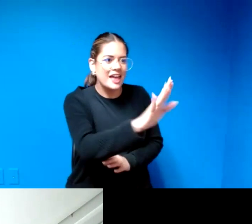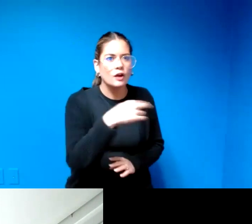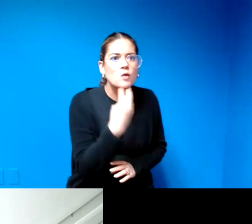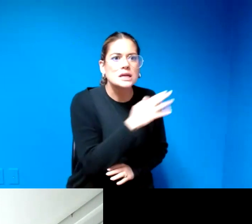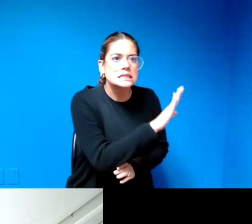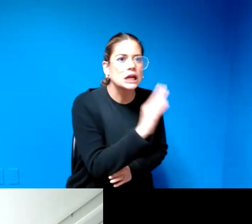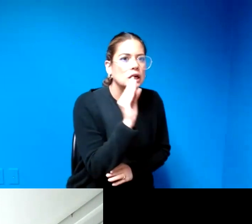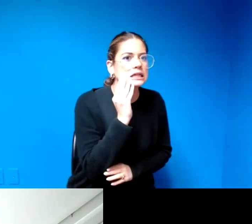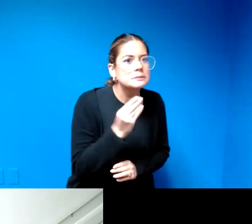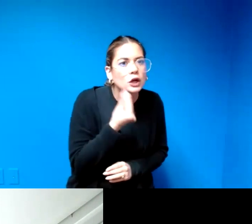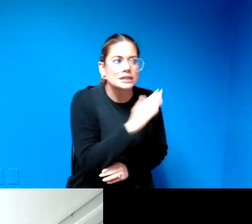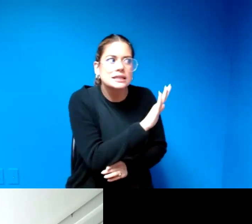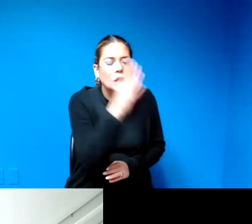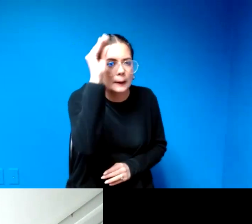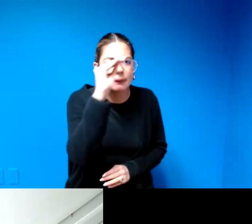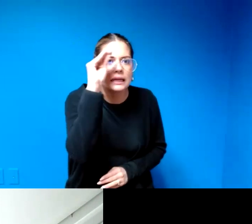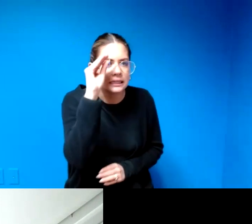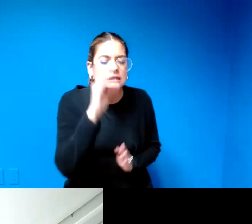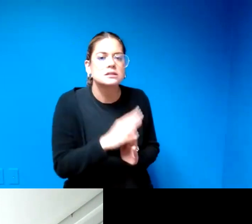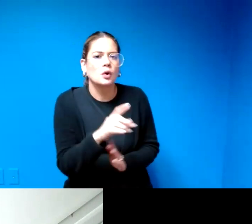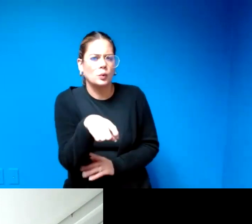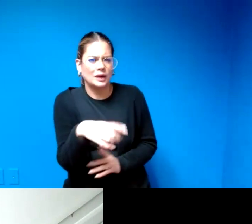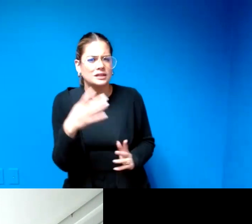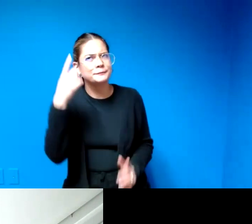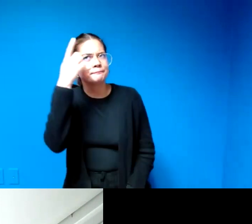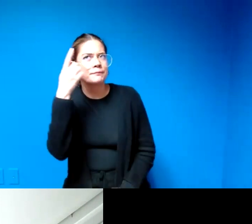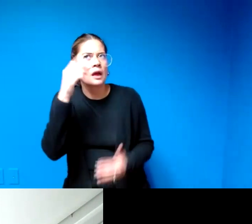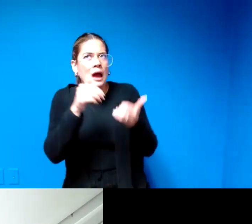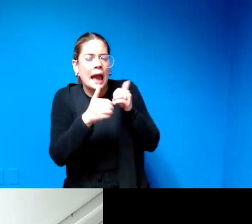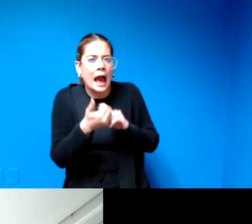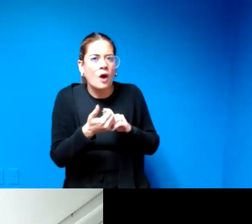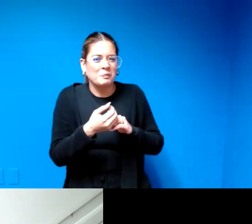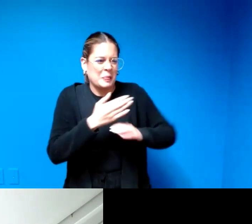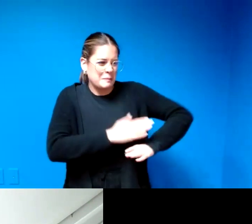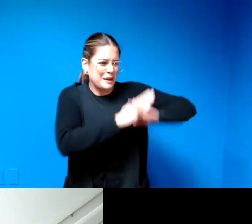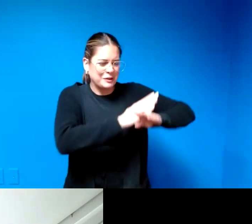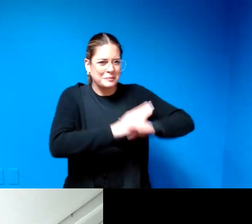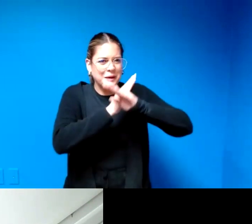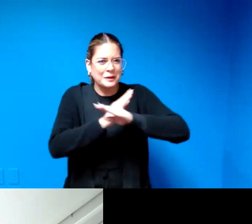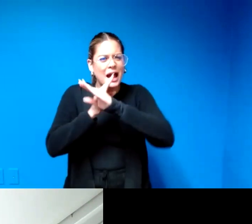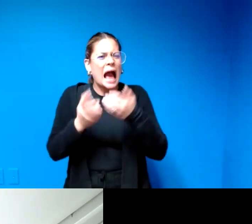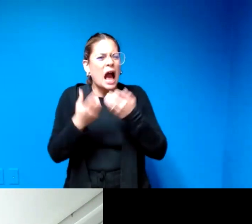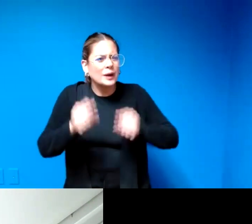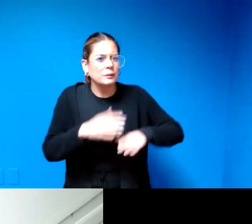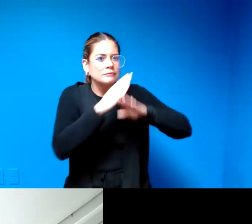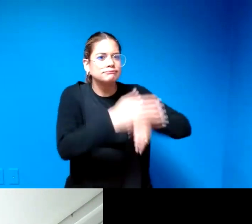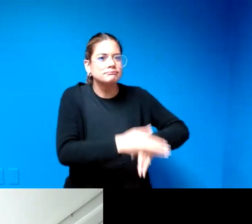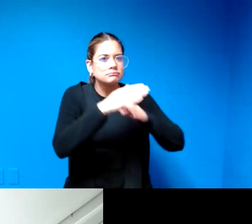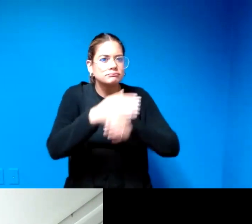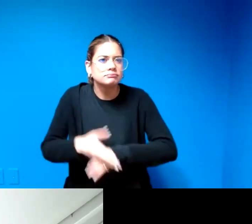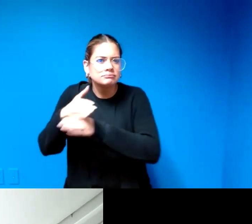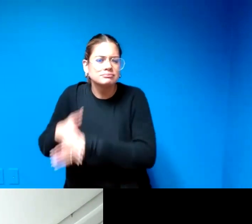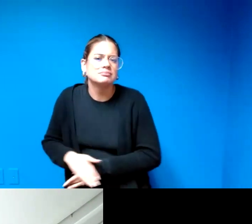to collectively consider how are we going to remove the barriers and stop the oppression